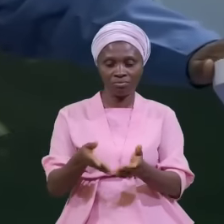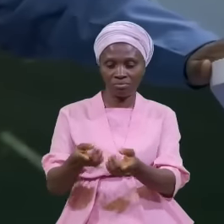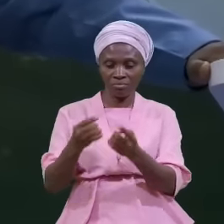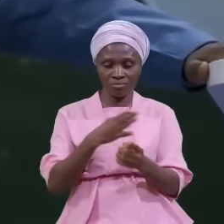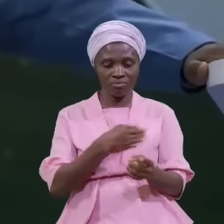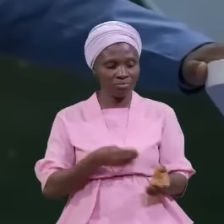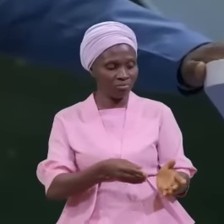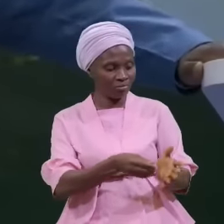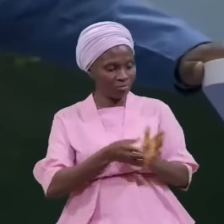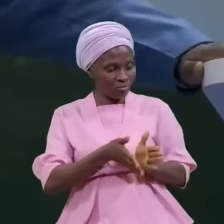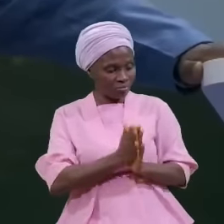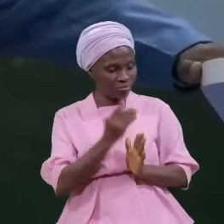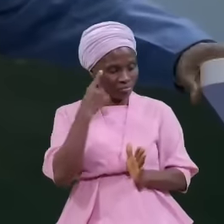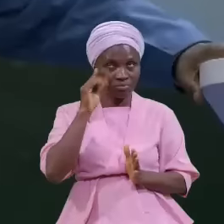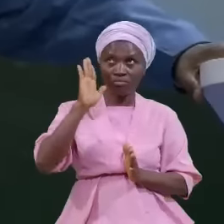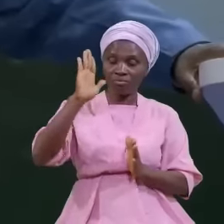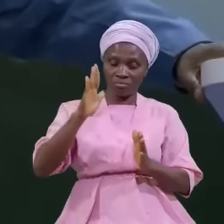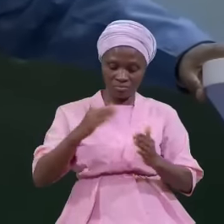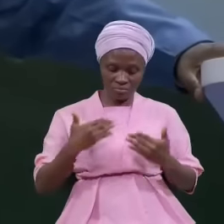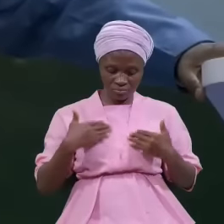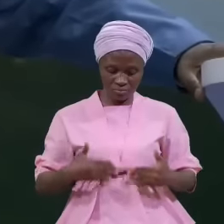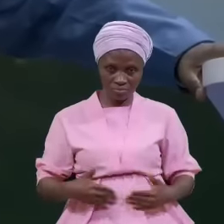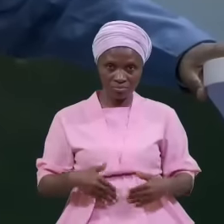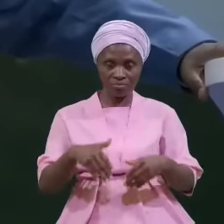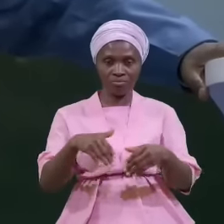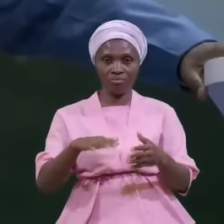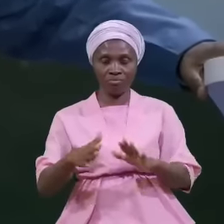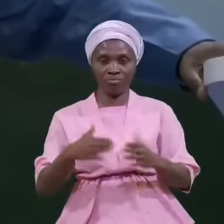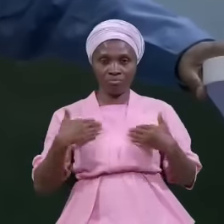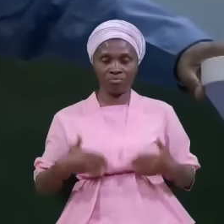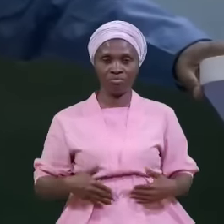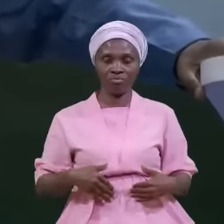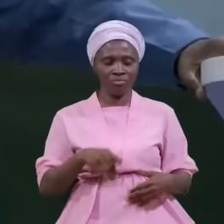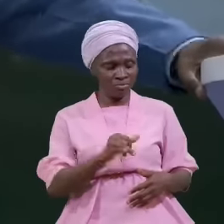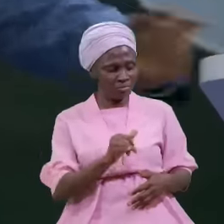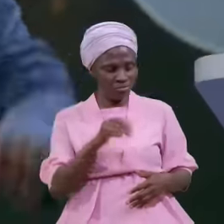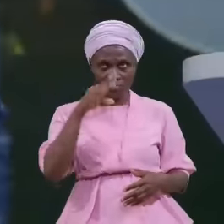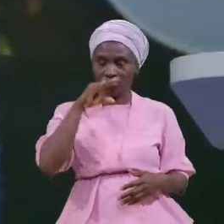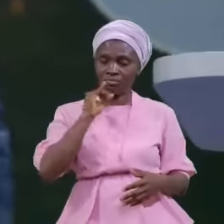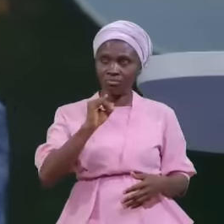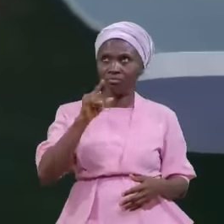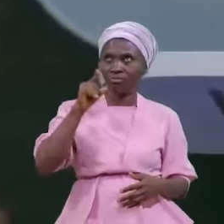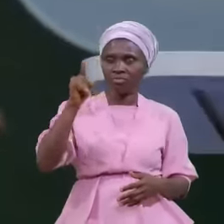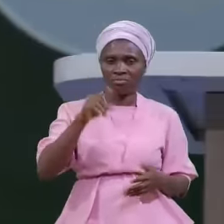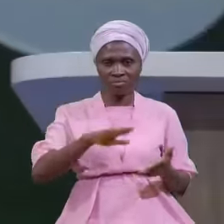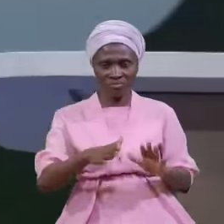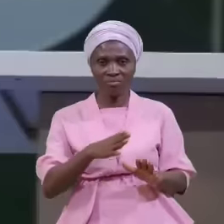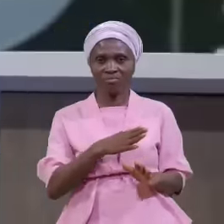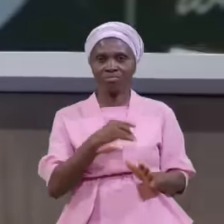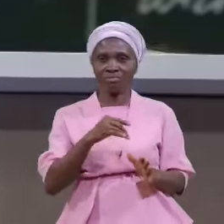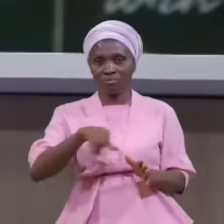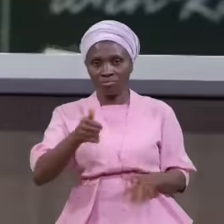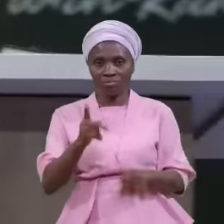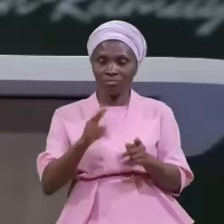he dead already? All the others were still on the cross and they were going to break their bones, but his